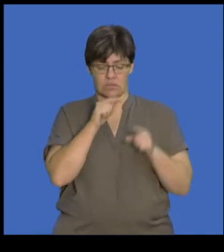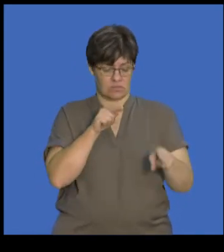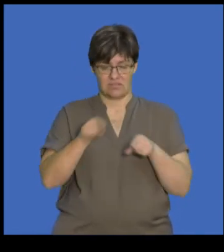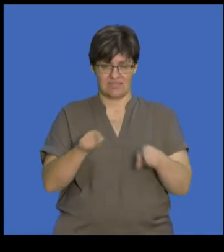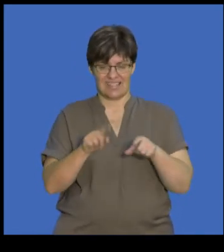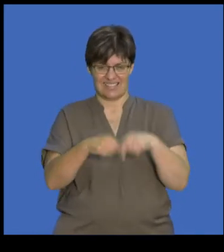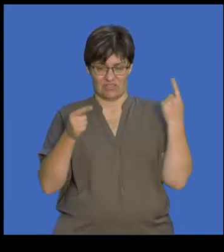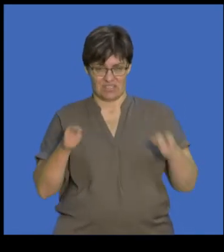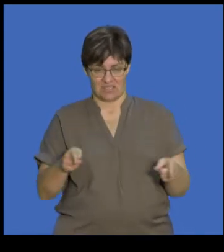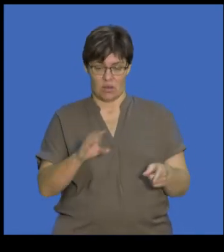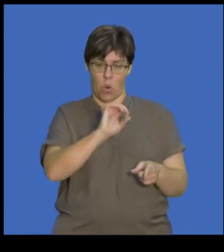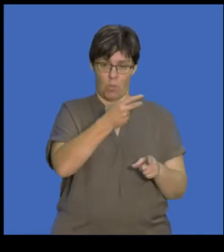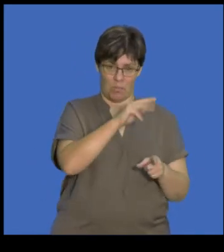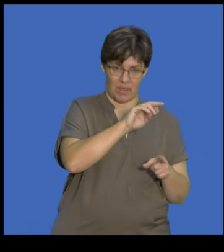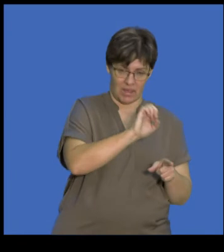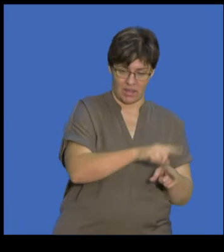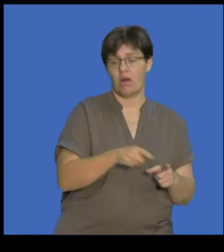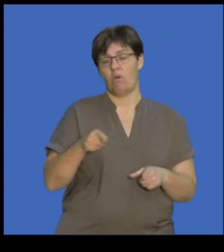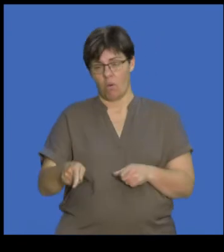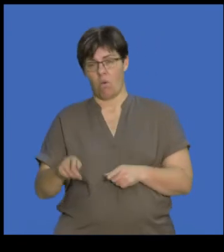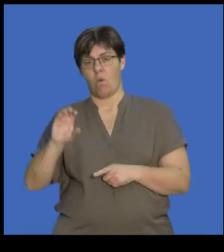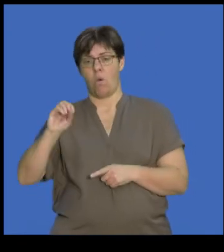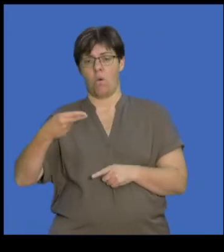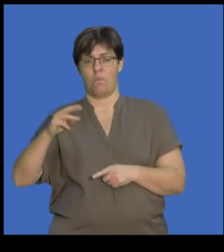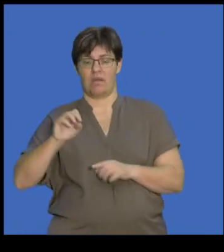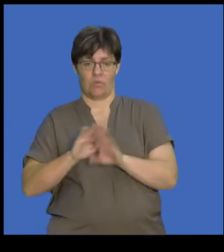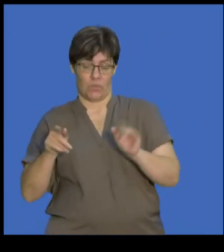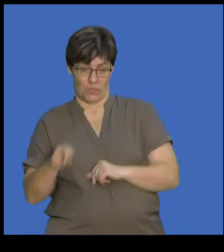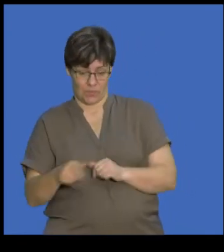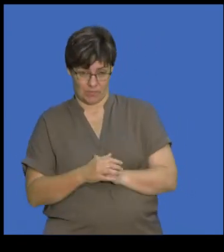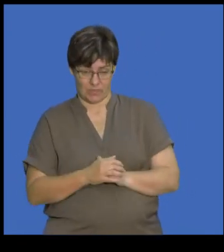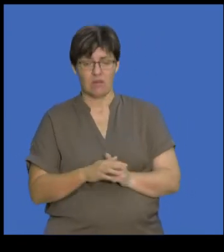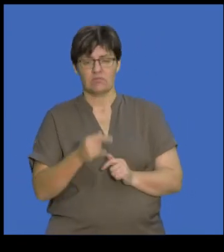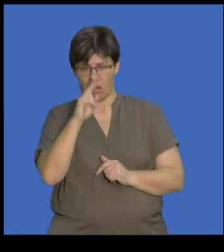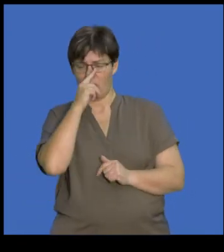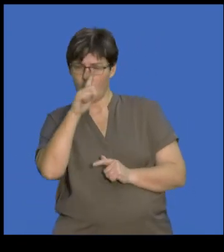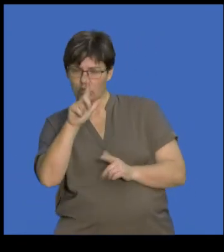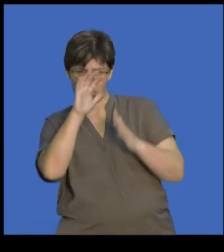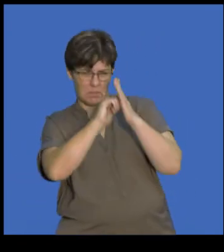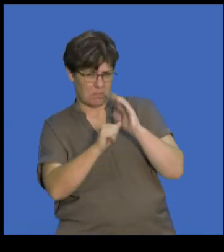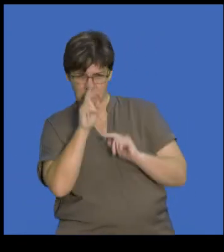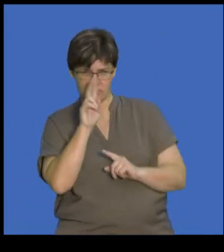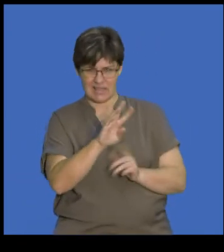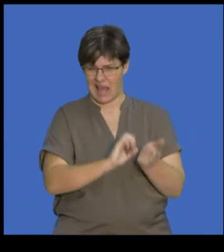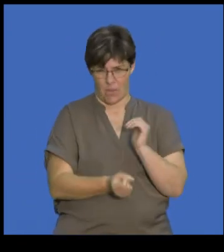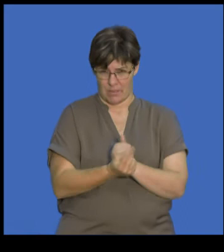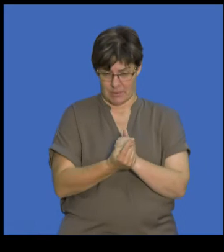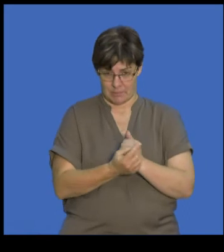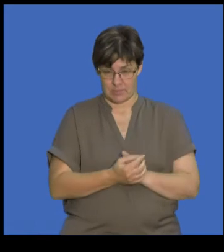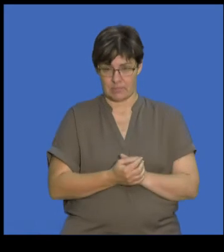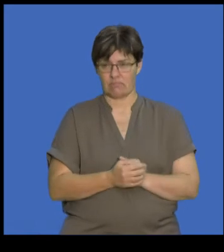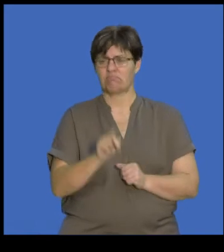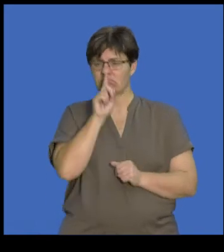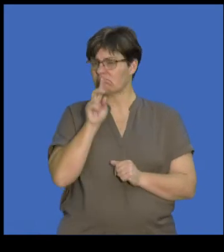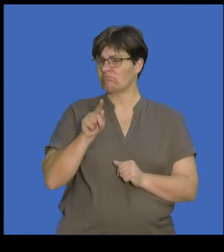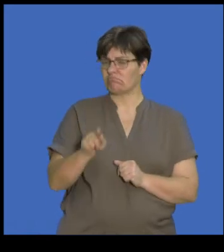conductor. And then we can, at some point, arrive at some conclusions or logical deductions, that is, okay? Right, so here's a